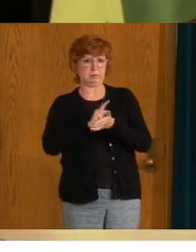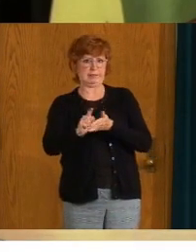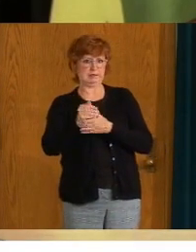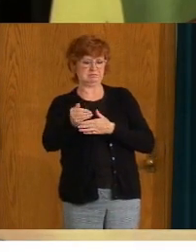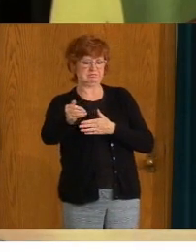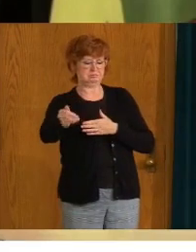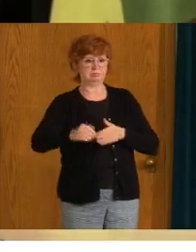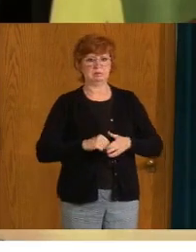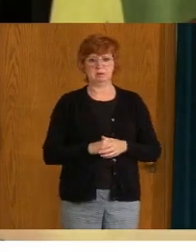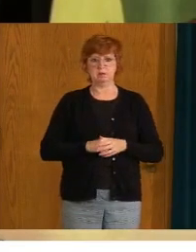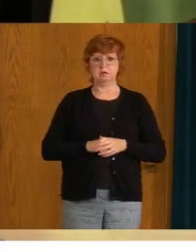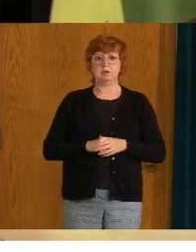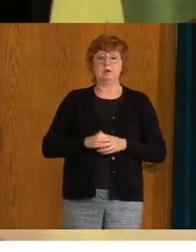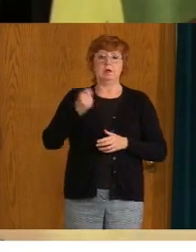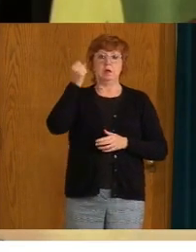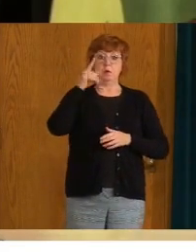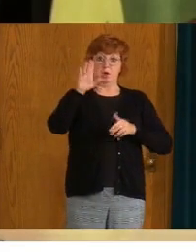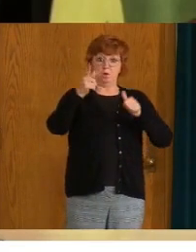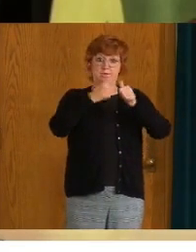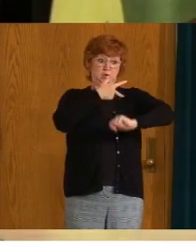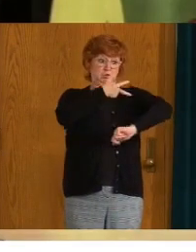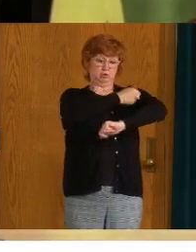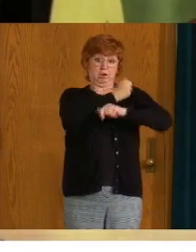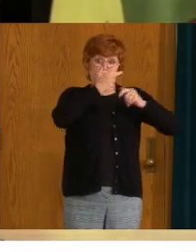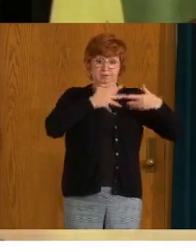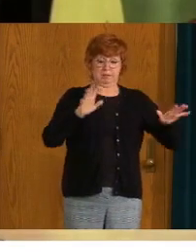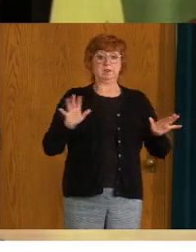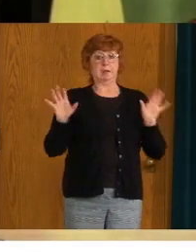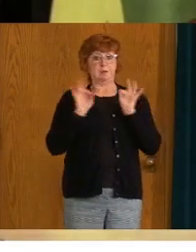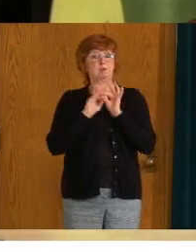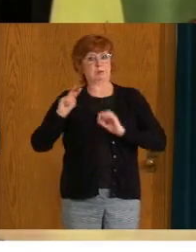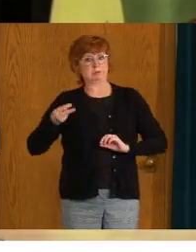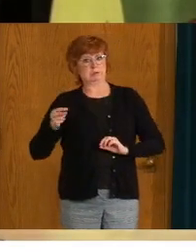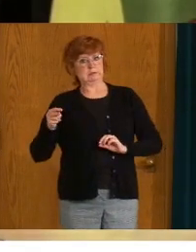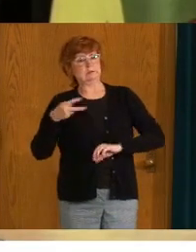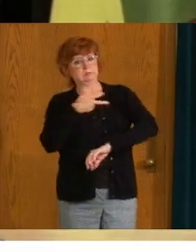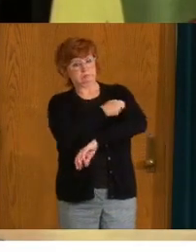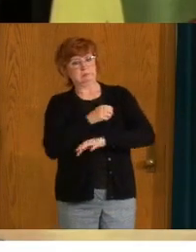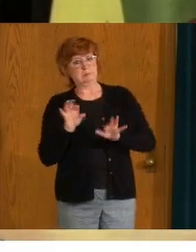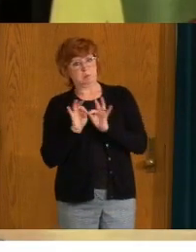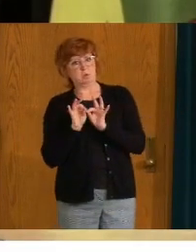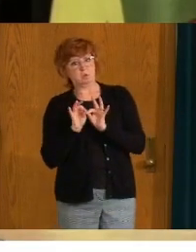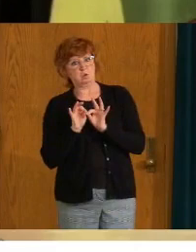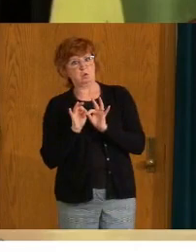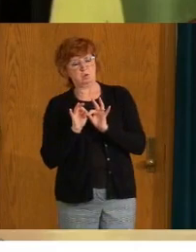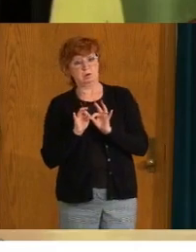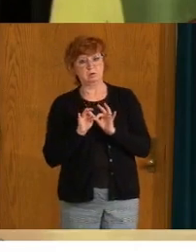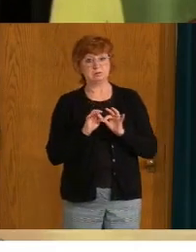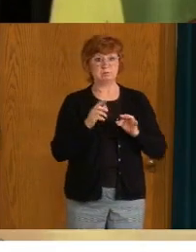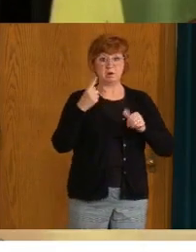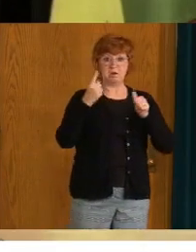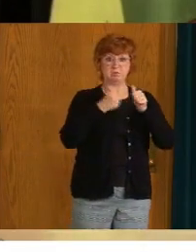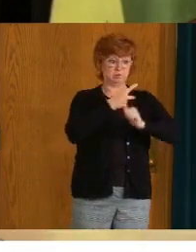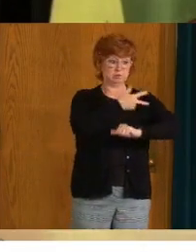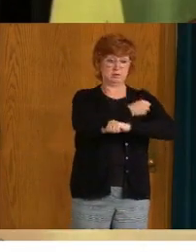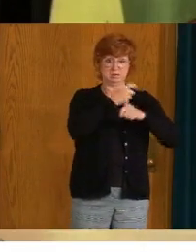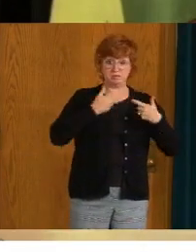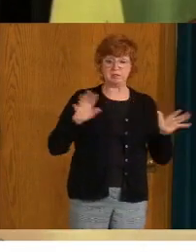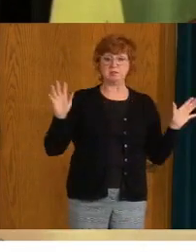receive your first shot, it's important to go back and get your second shot so you are fully protected. Your job is not finished at the first